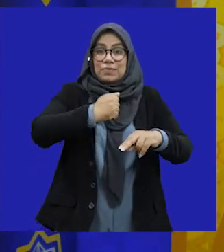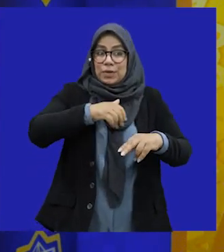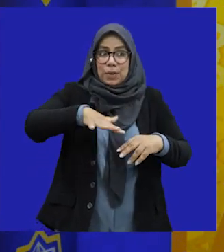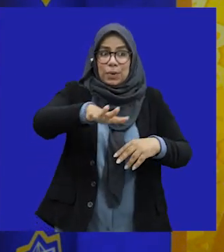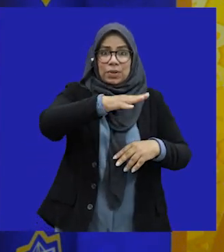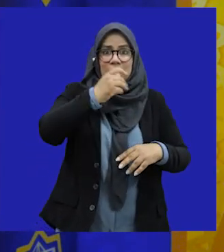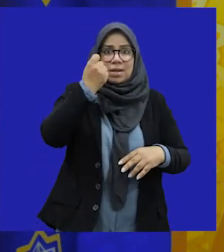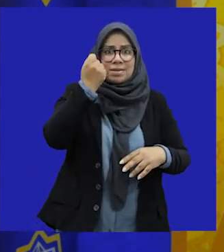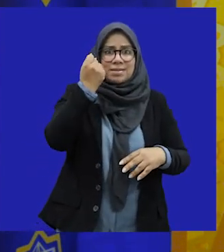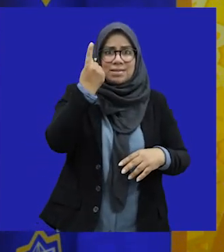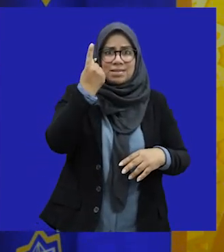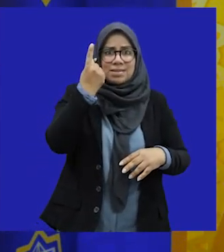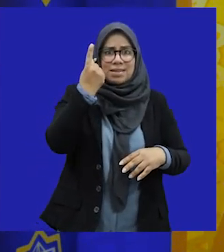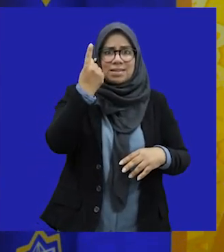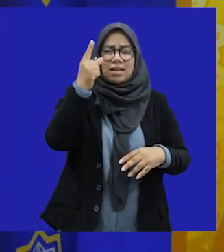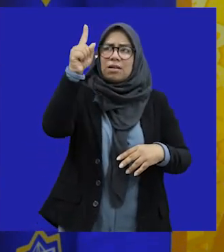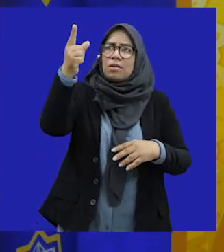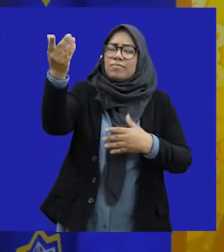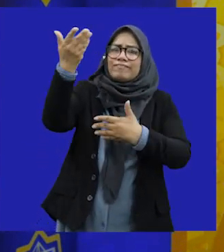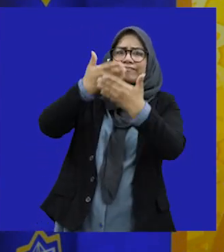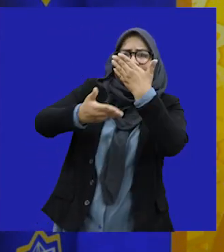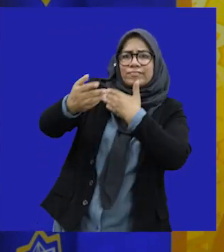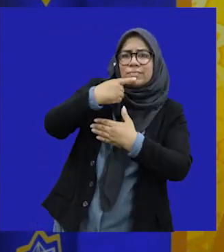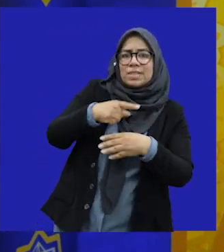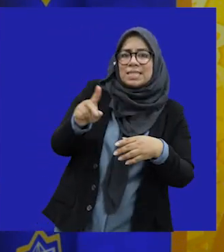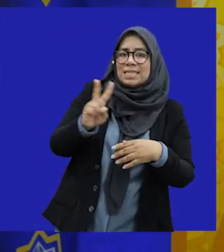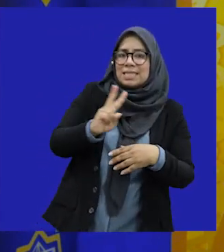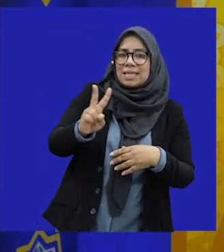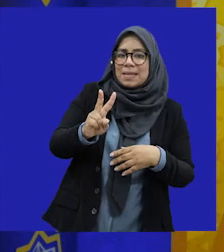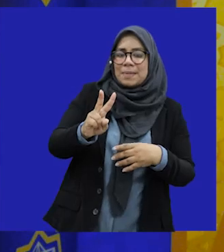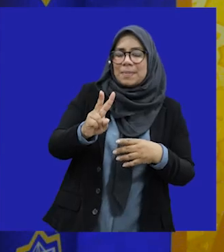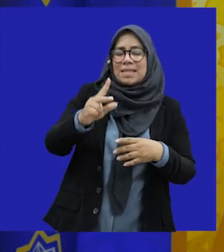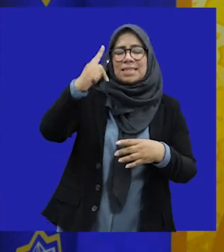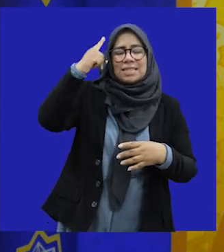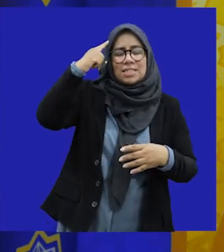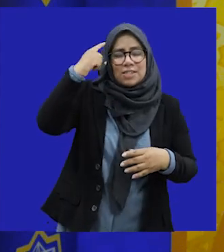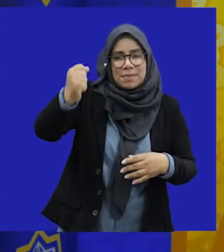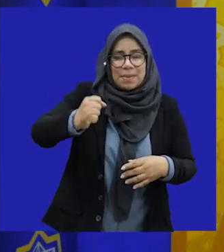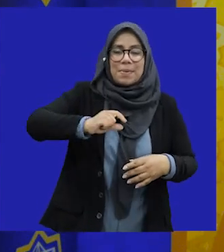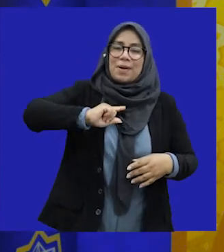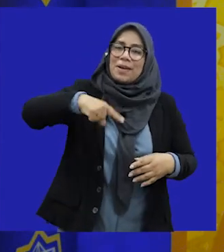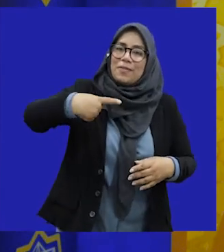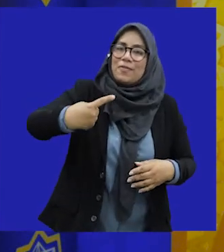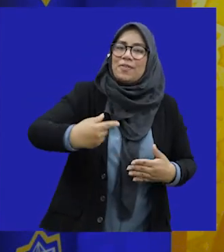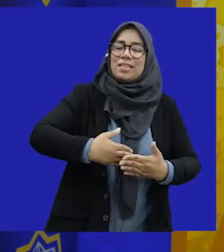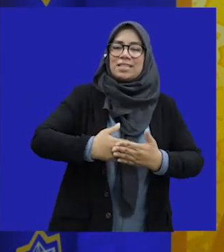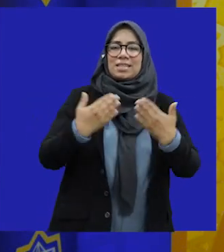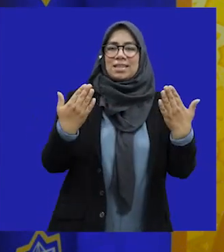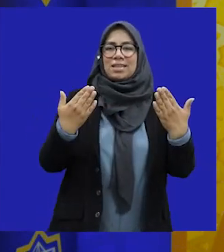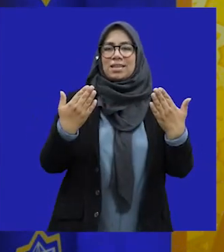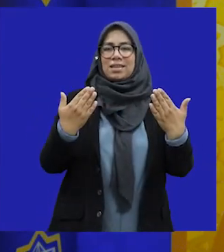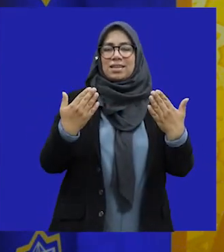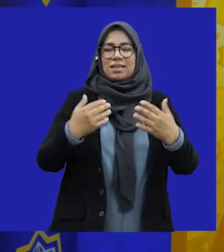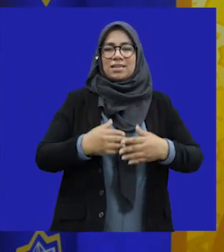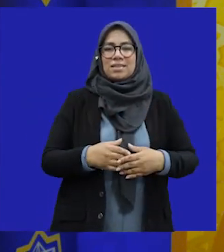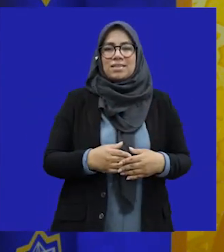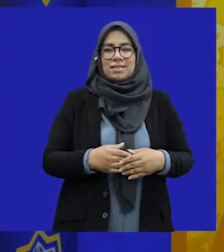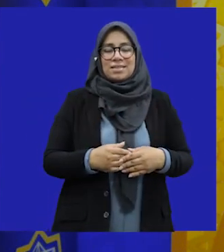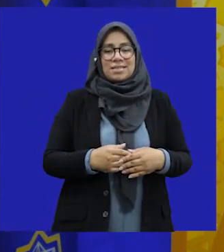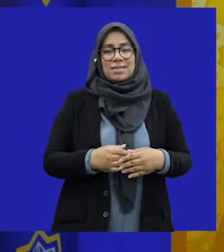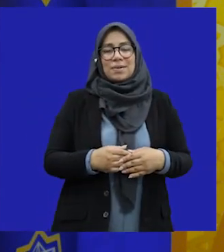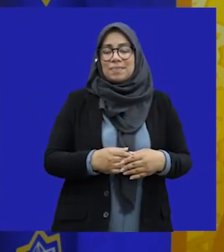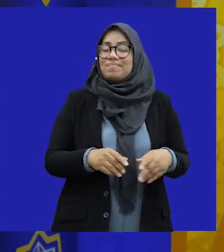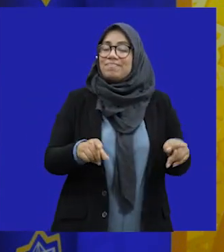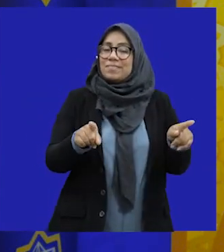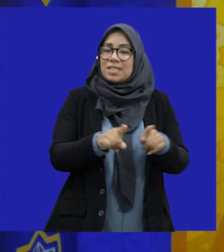understand these virtues and remember these virtues every day, would we